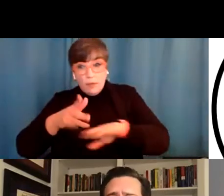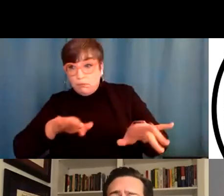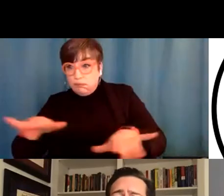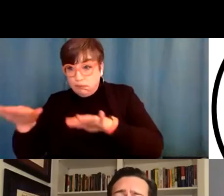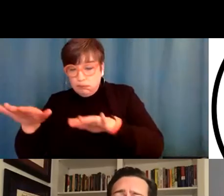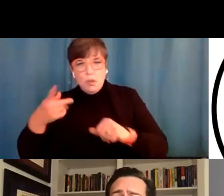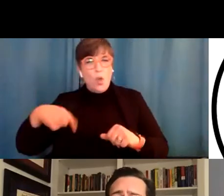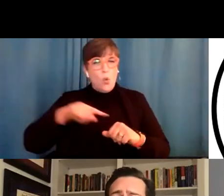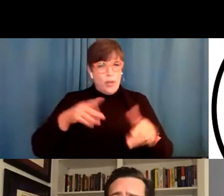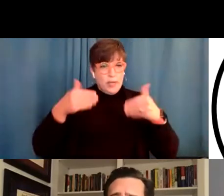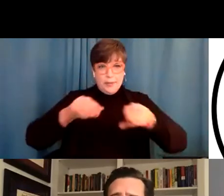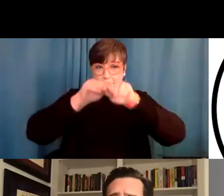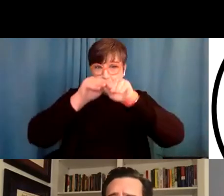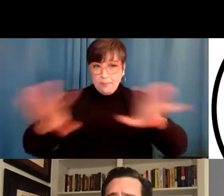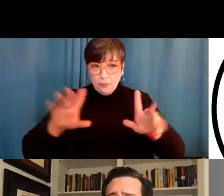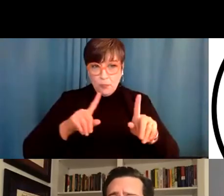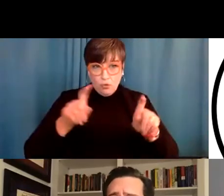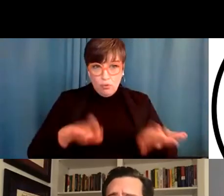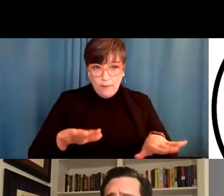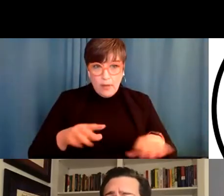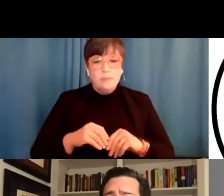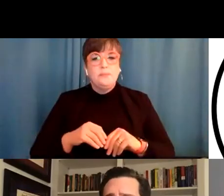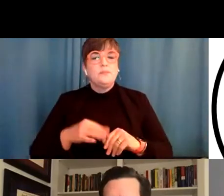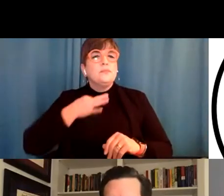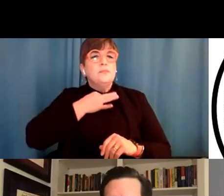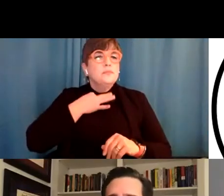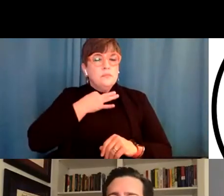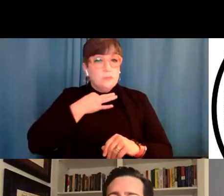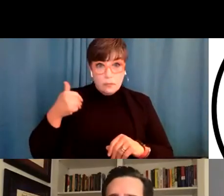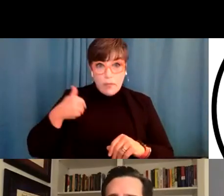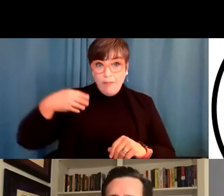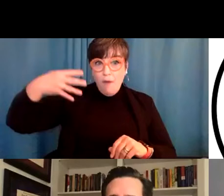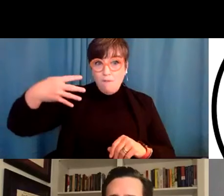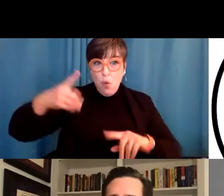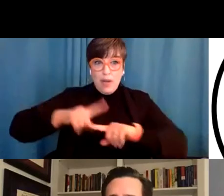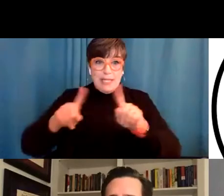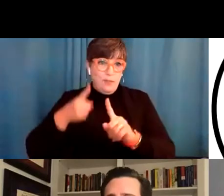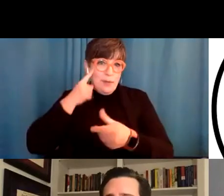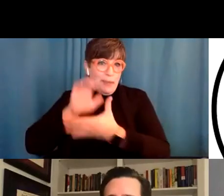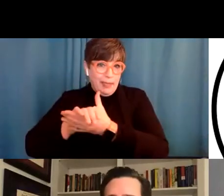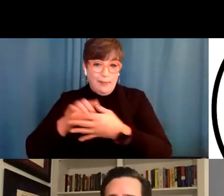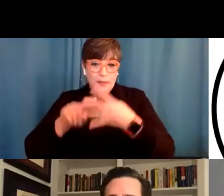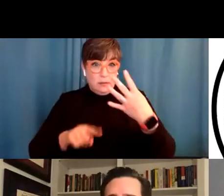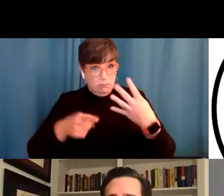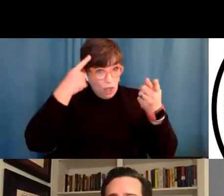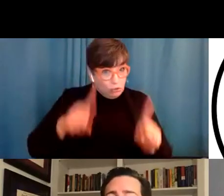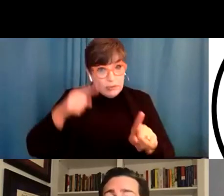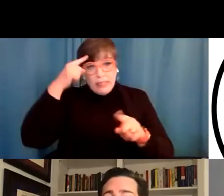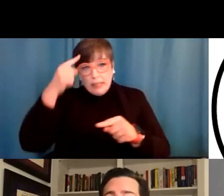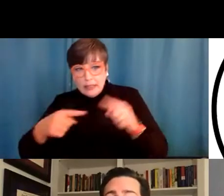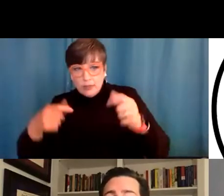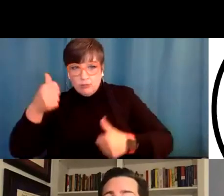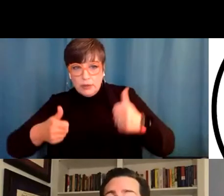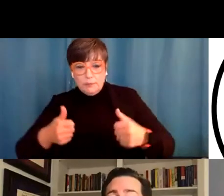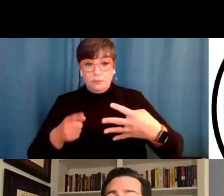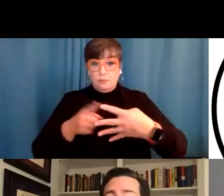people how much they agree with four different assertions. The first assertion was simply that whether or not they agreed